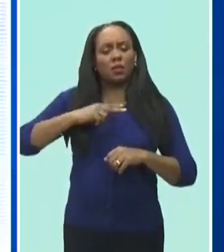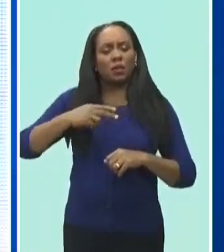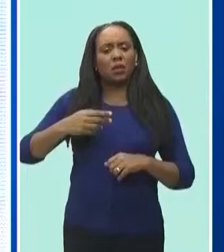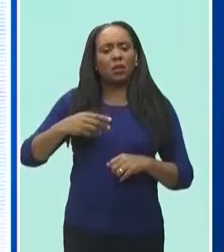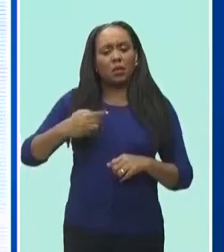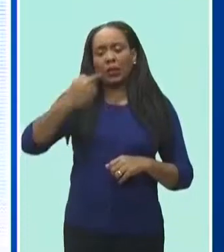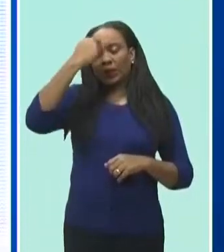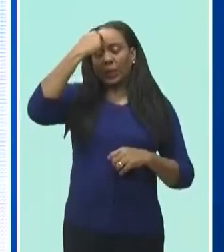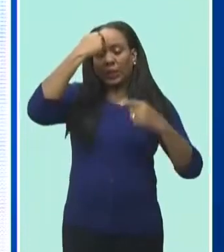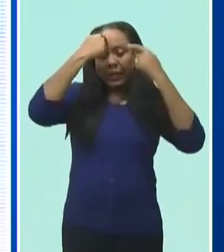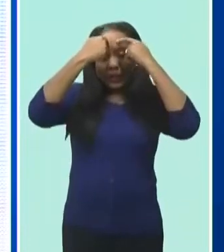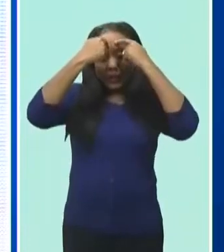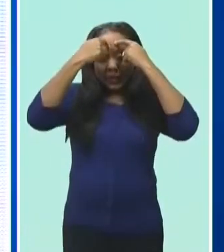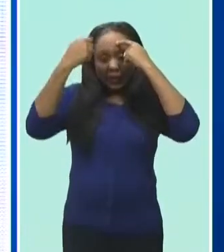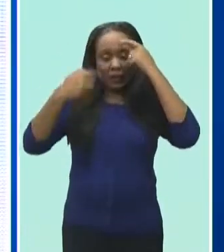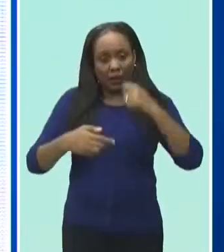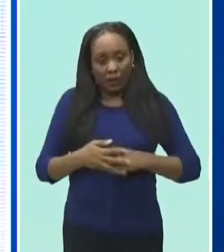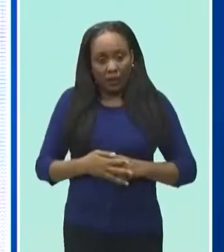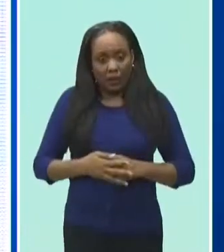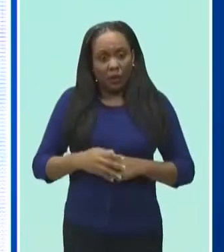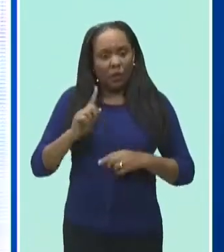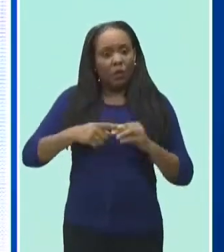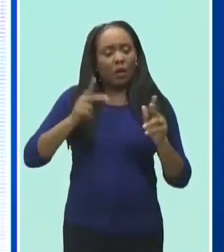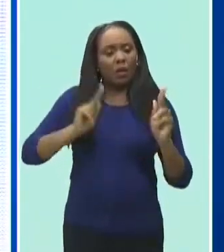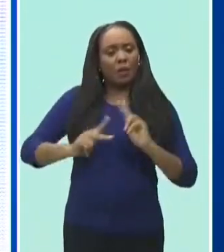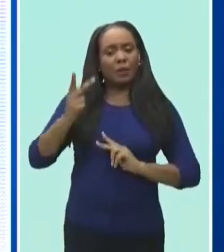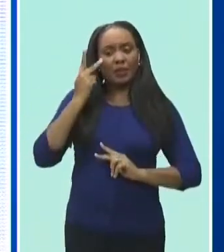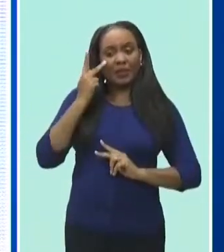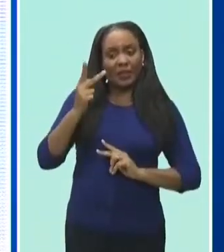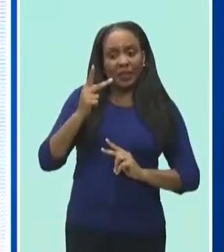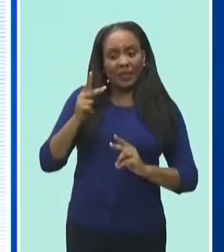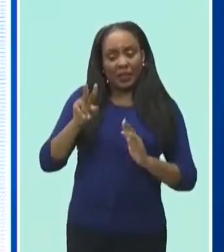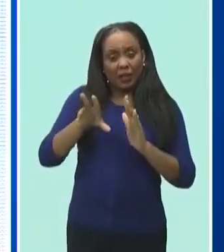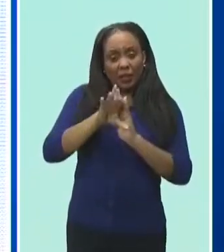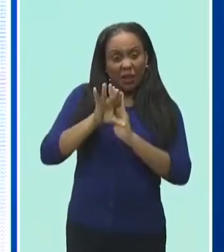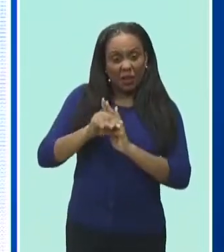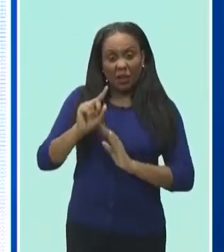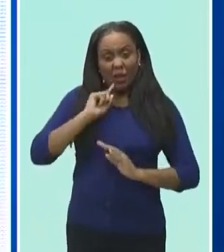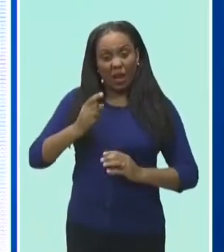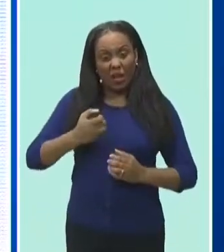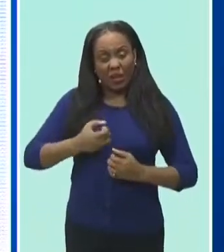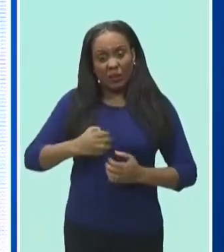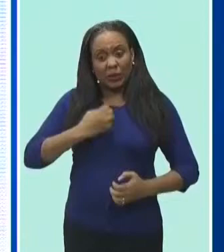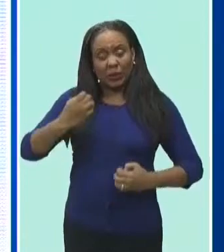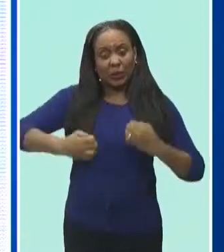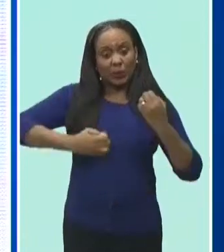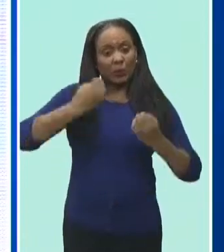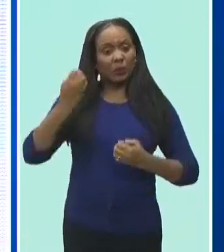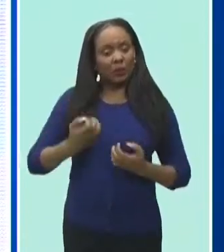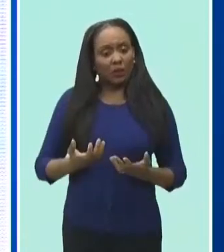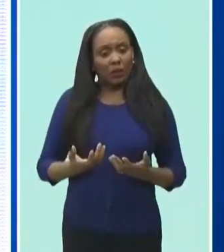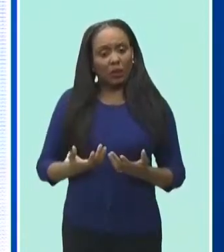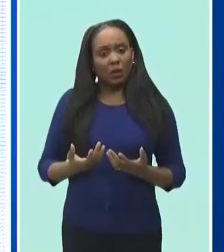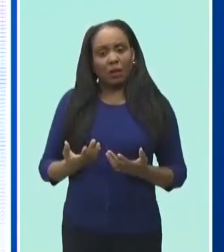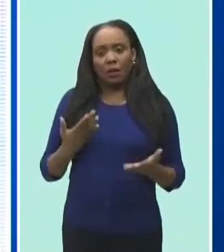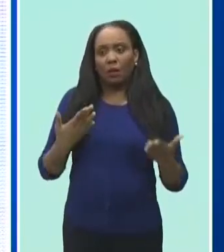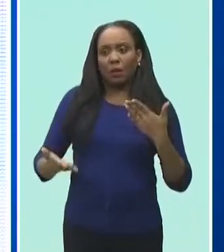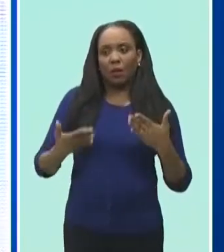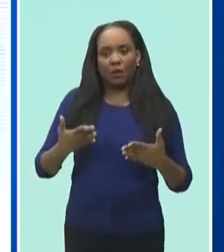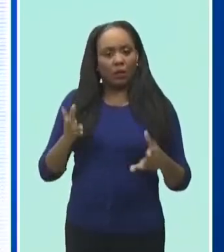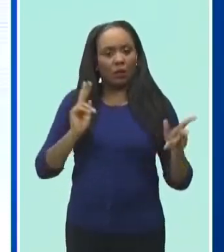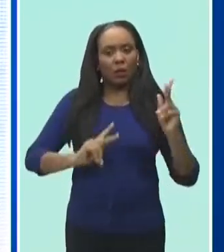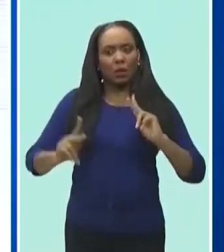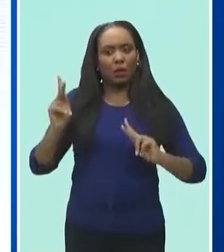video as you have just seen? Or does it evoke the emotions of the moment, then